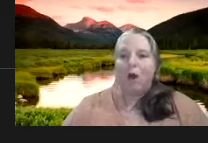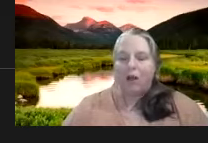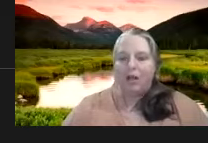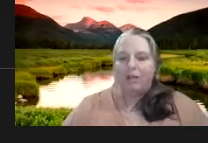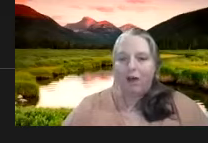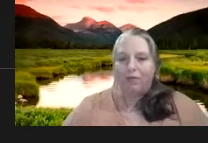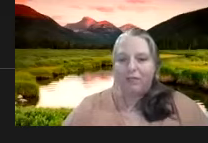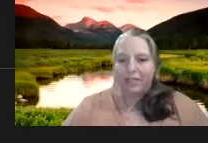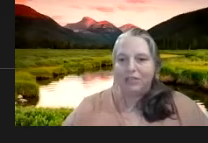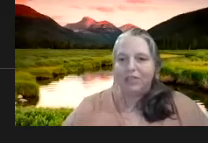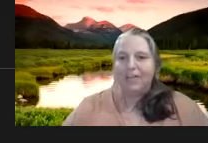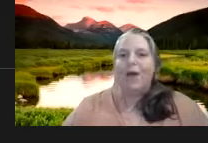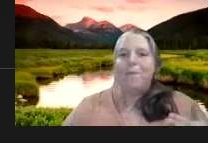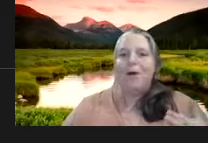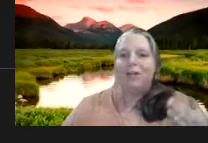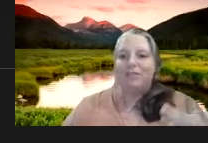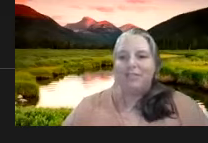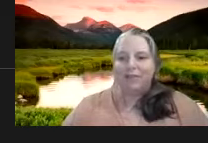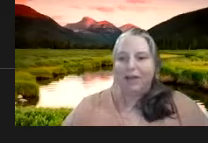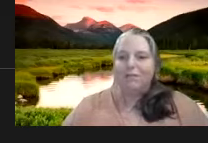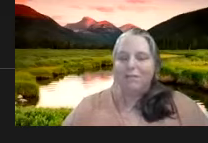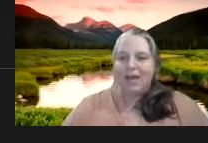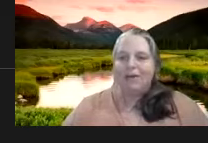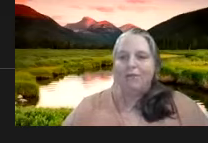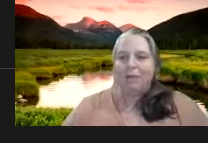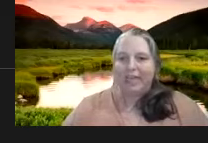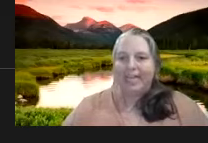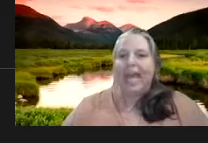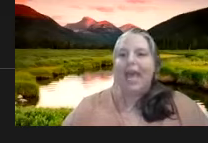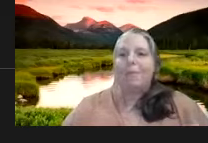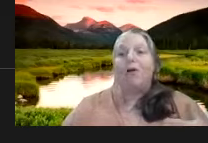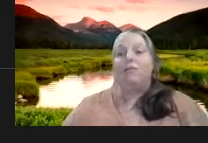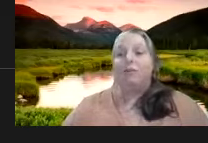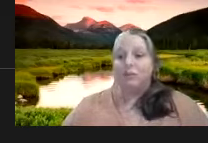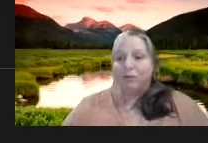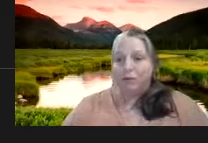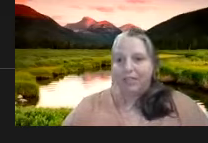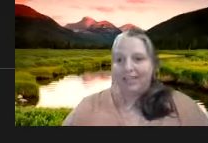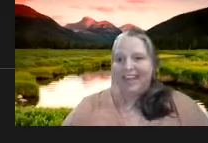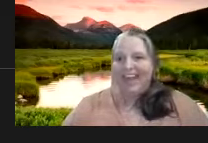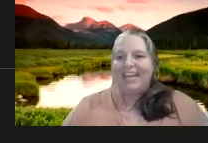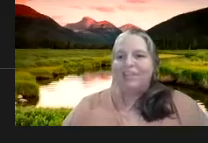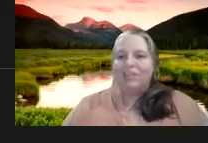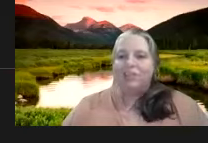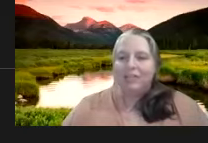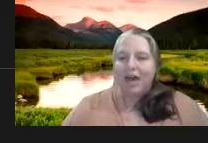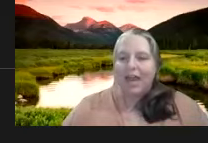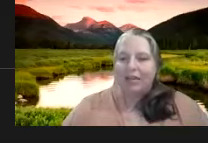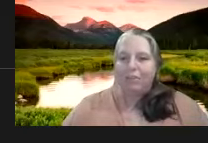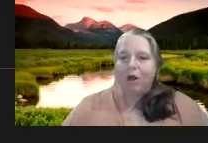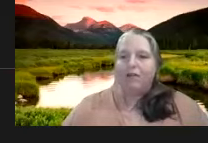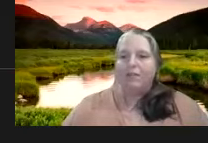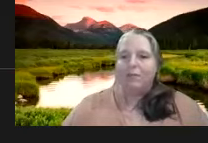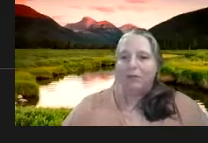be part of the conversation, part of the development of the plan, and part of the solution. And it's just not